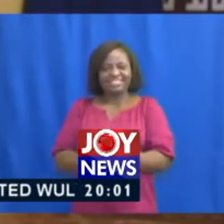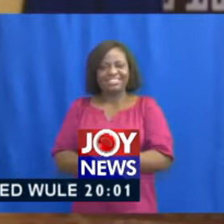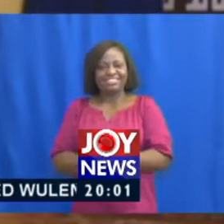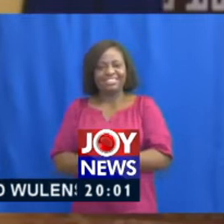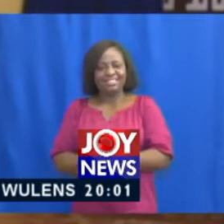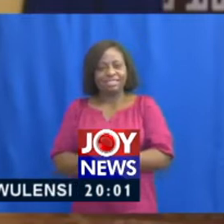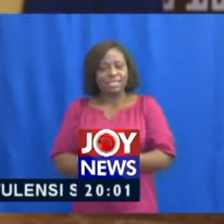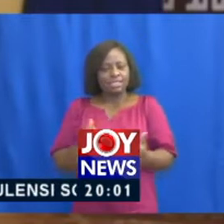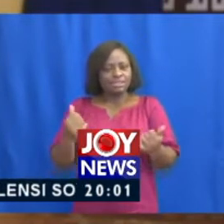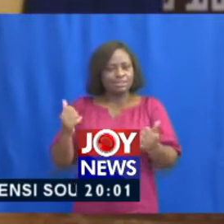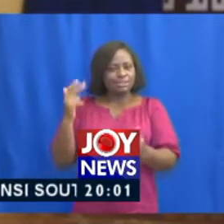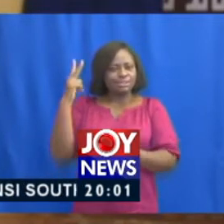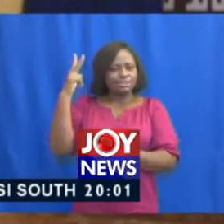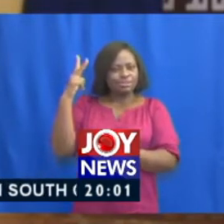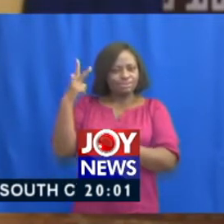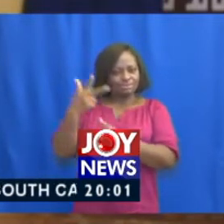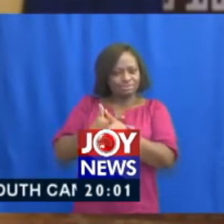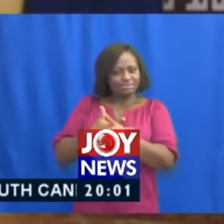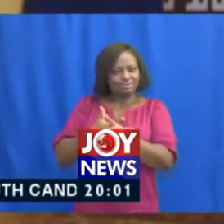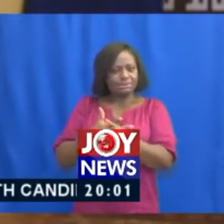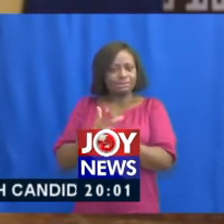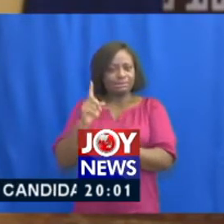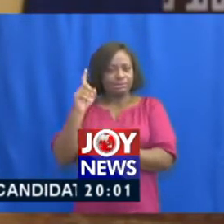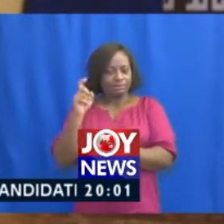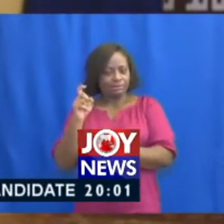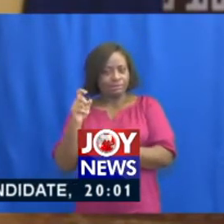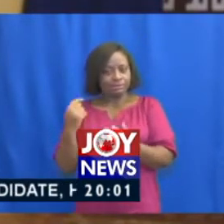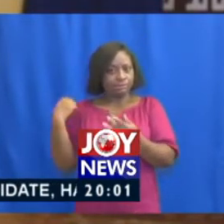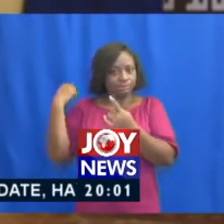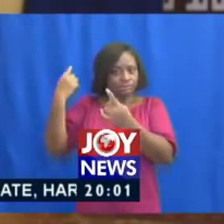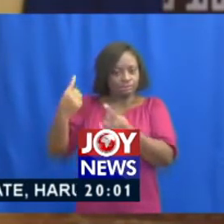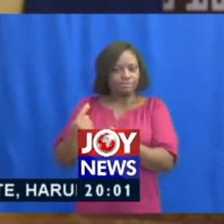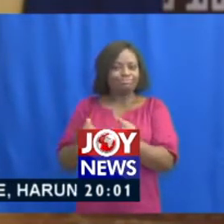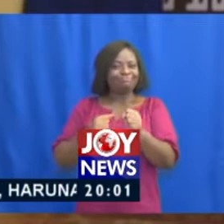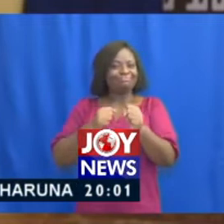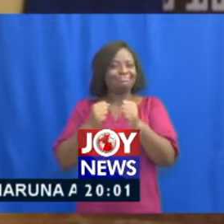being tested and the results not coming in as fast as you would wish they will.